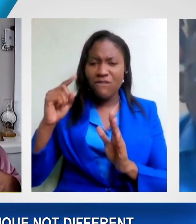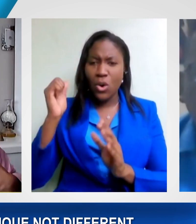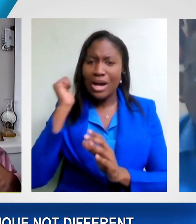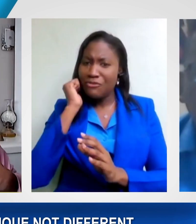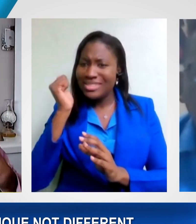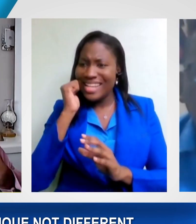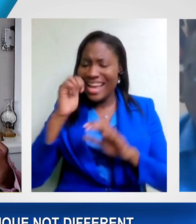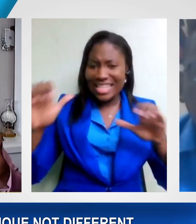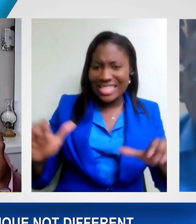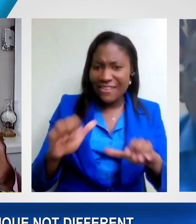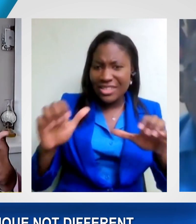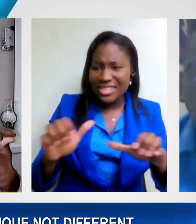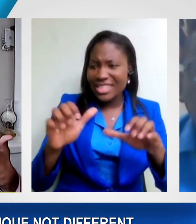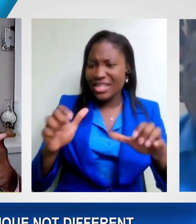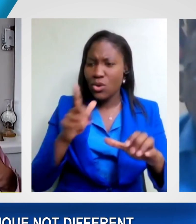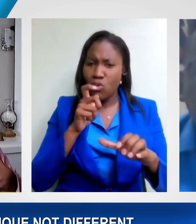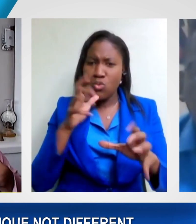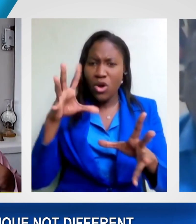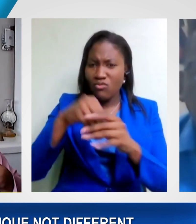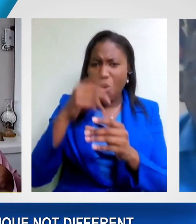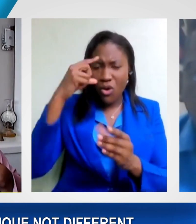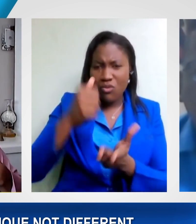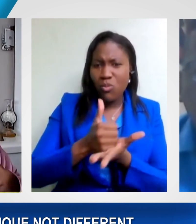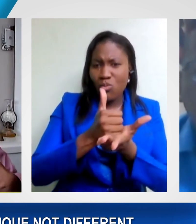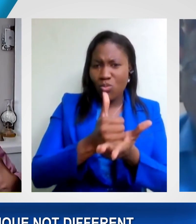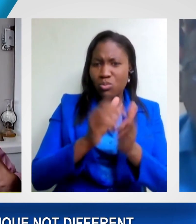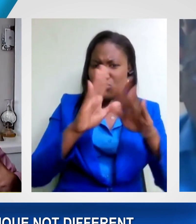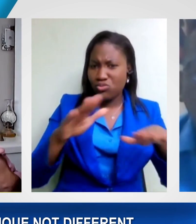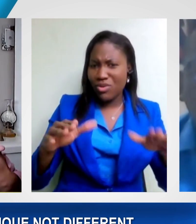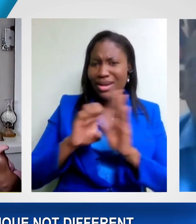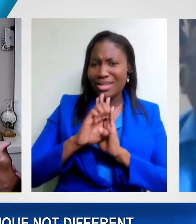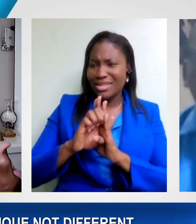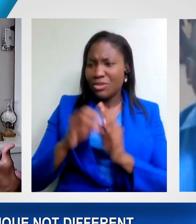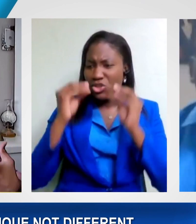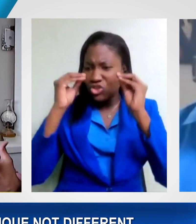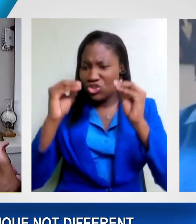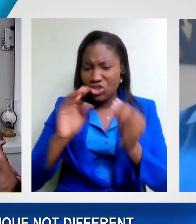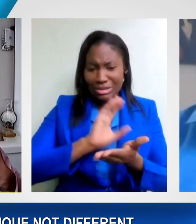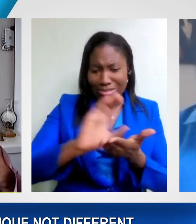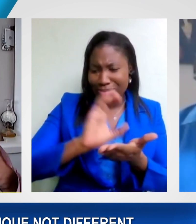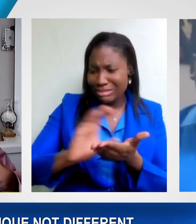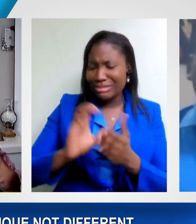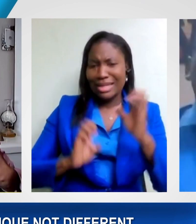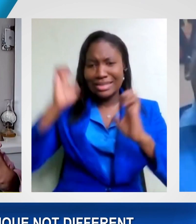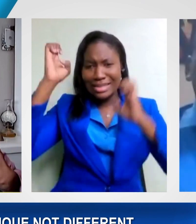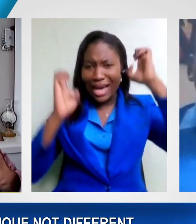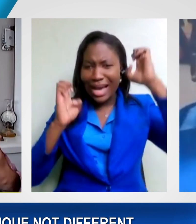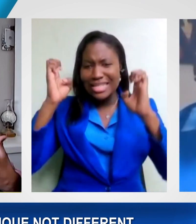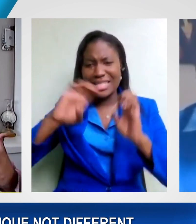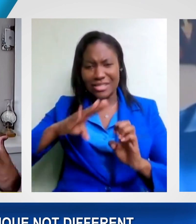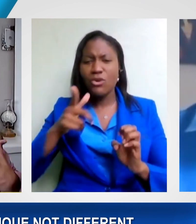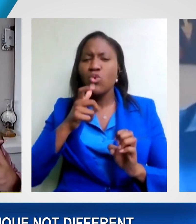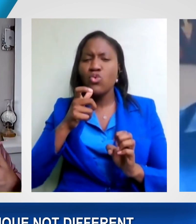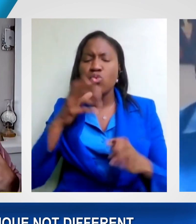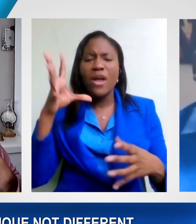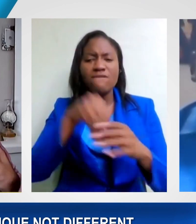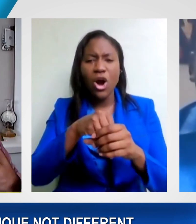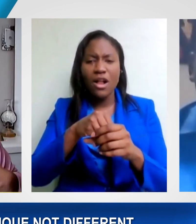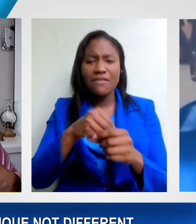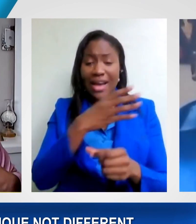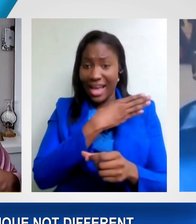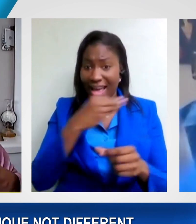could function, you know, in terms of chores, exercising, health and stuff like that. Who would be involved? And